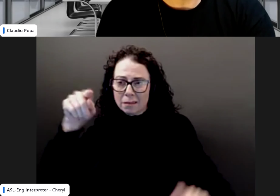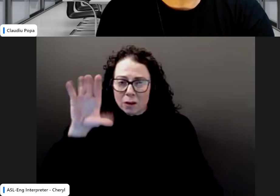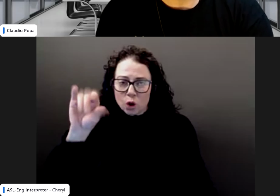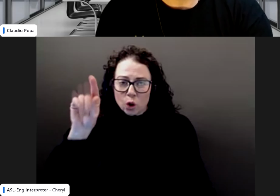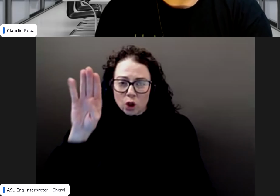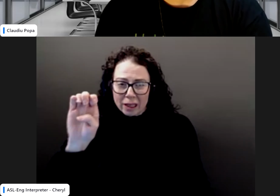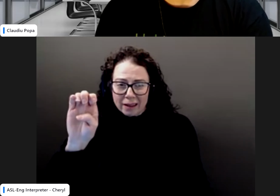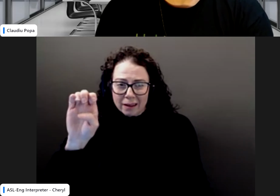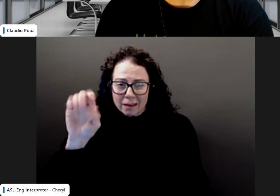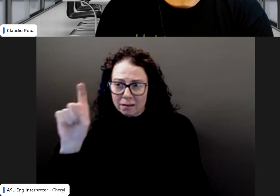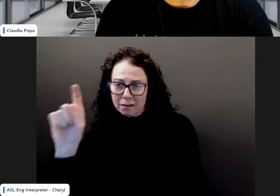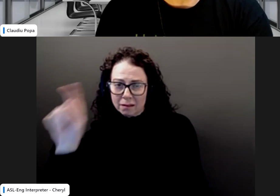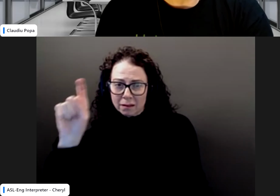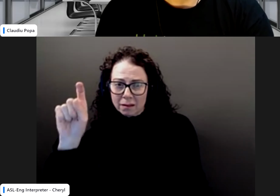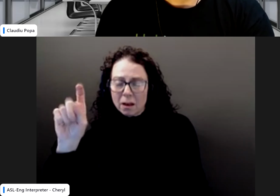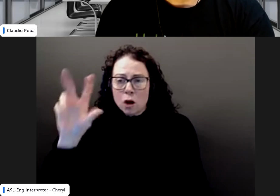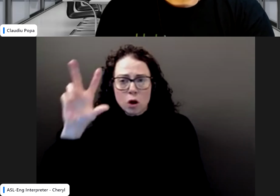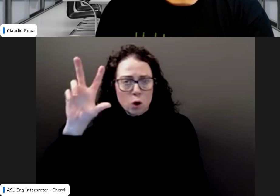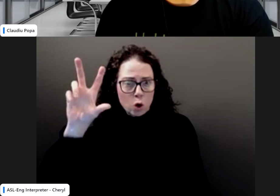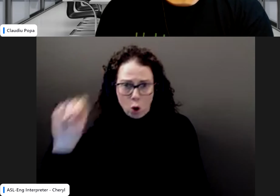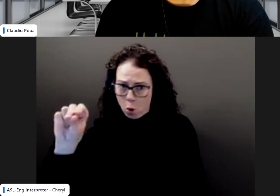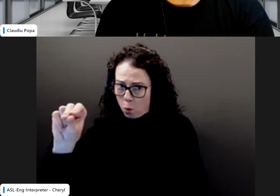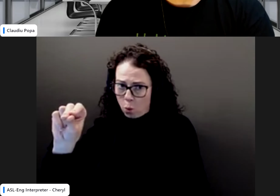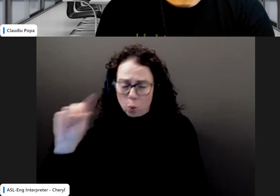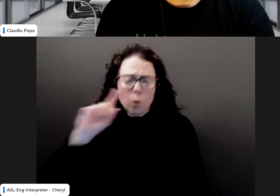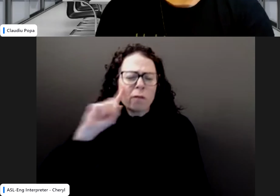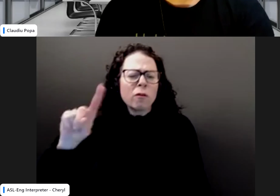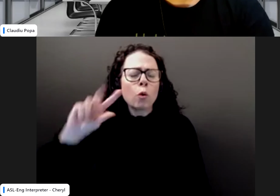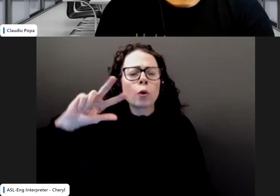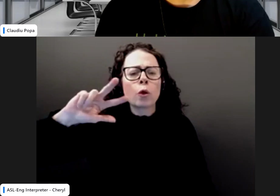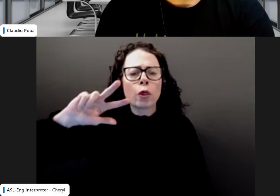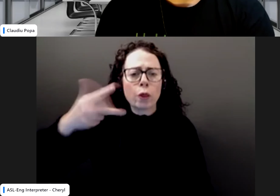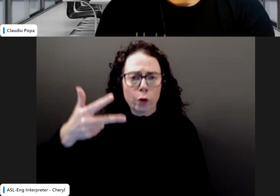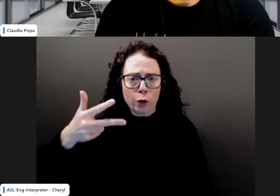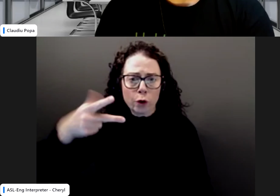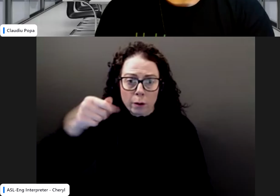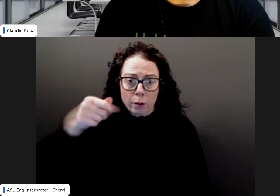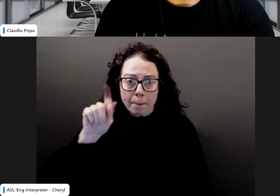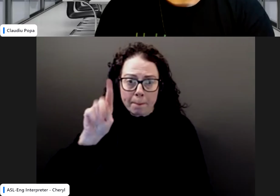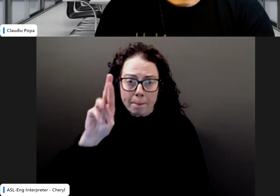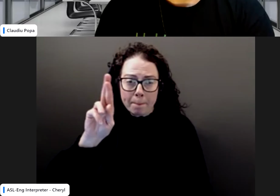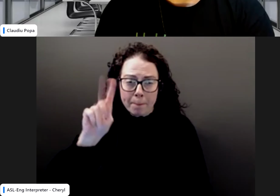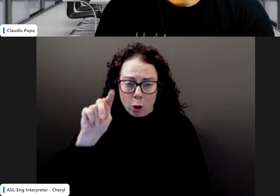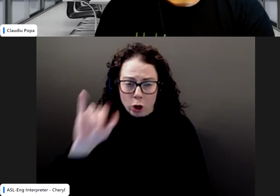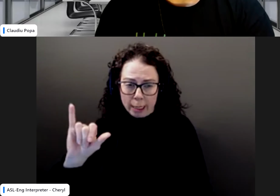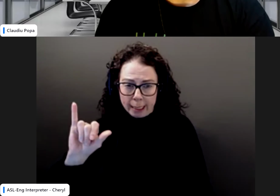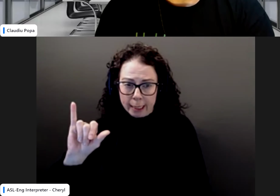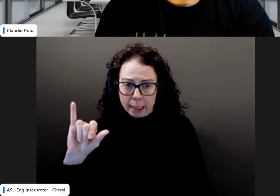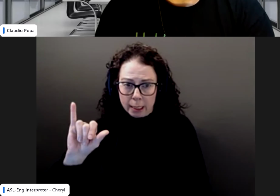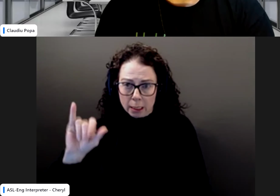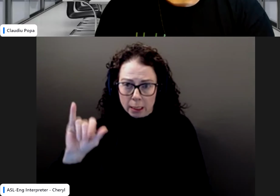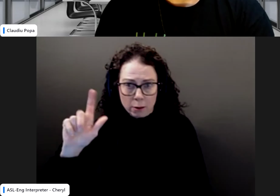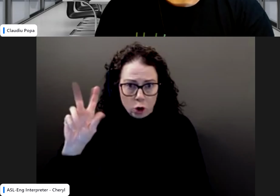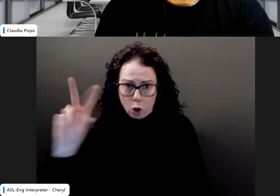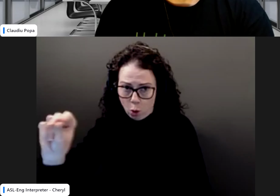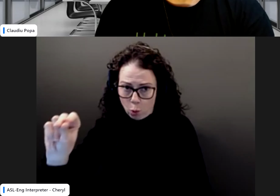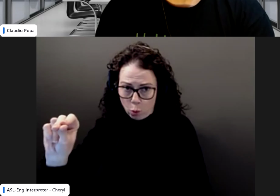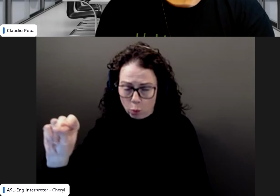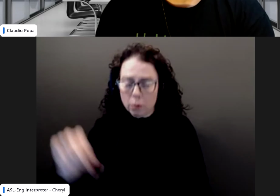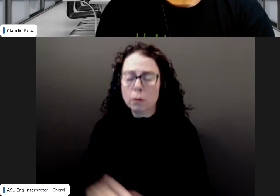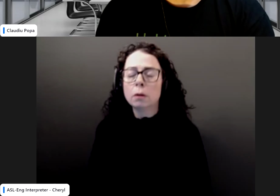privacy section, and say no to third-party cookies. Or you can